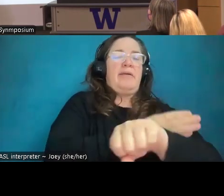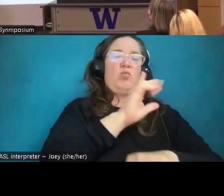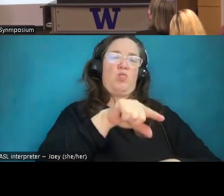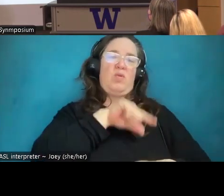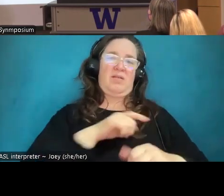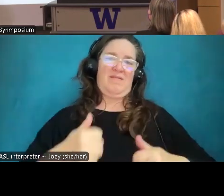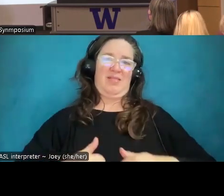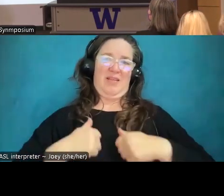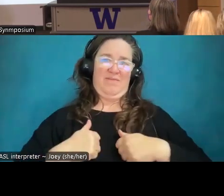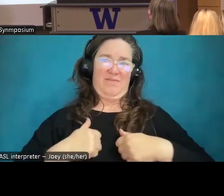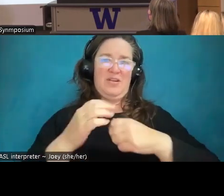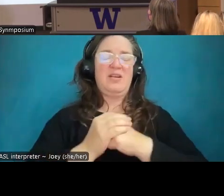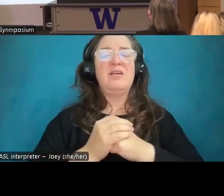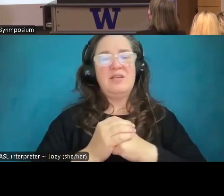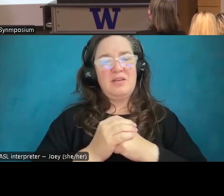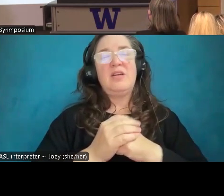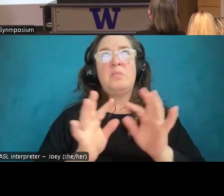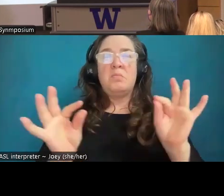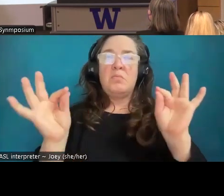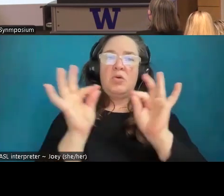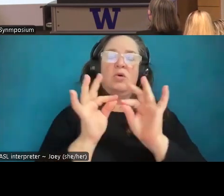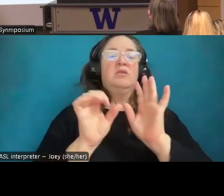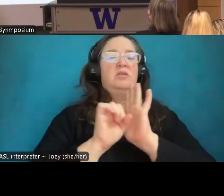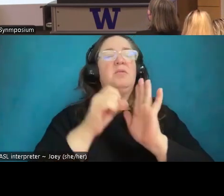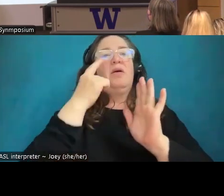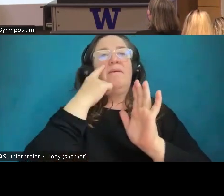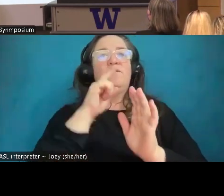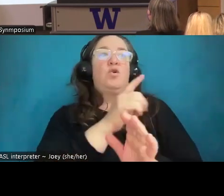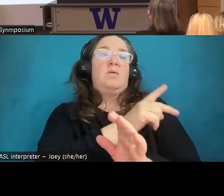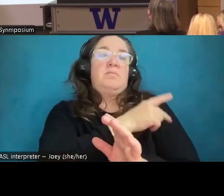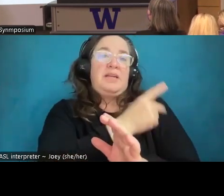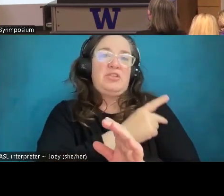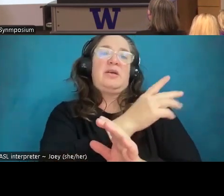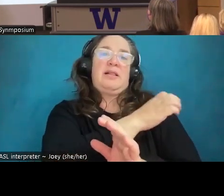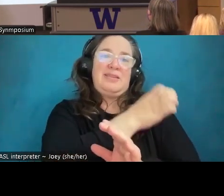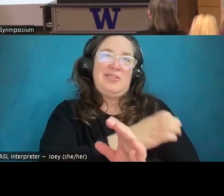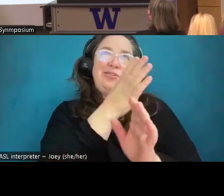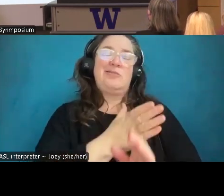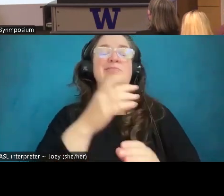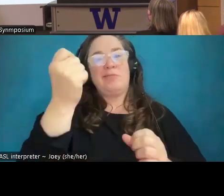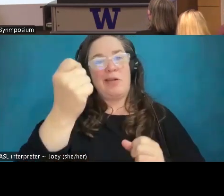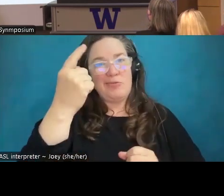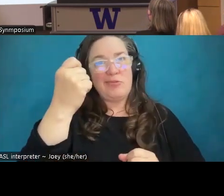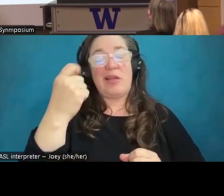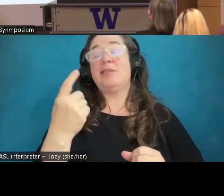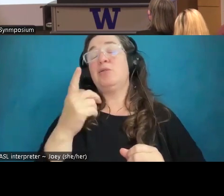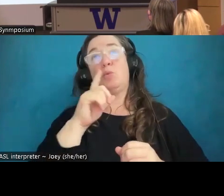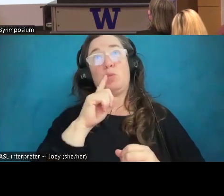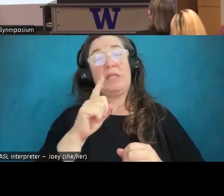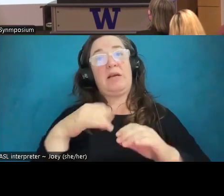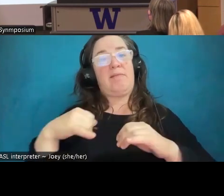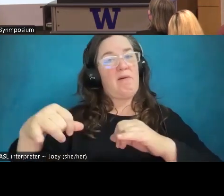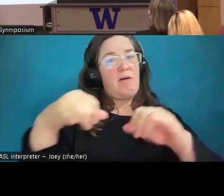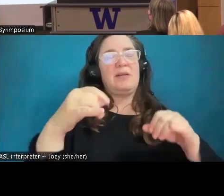very important symptom for clinicians and patients to understand, as it is quite common and quite disabling for many. We also